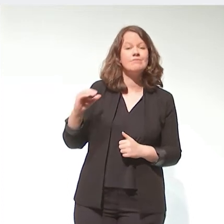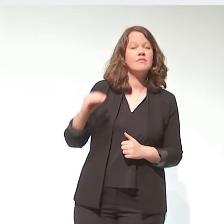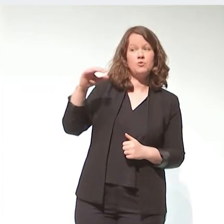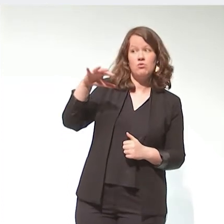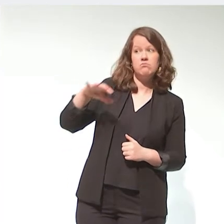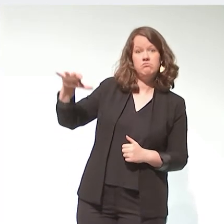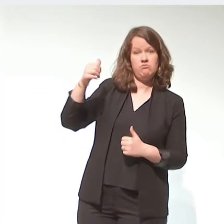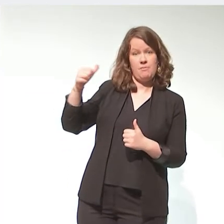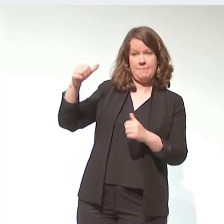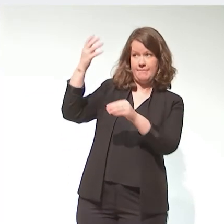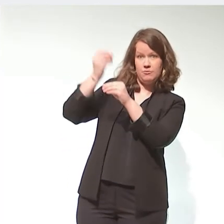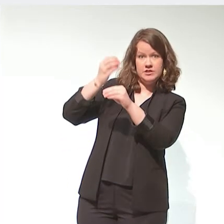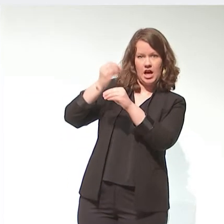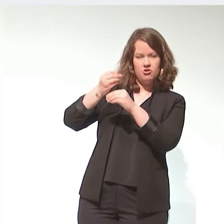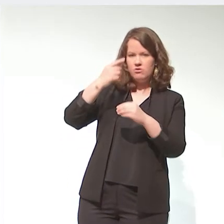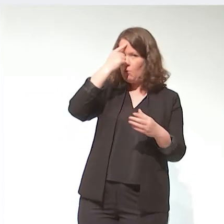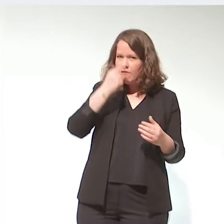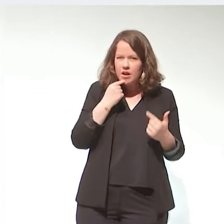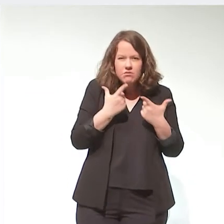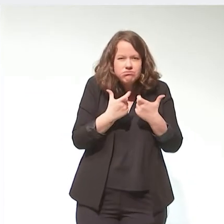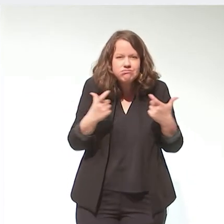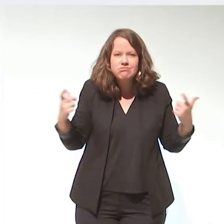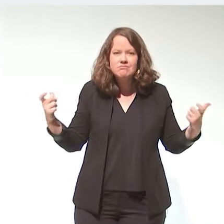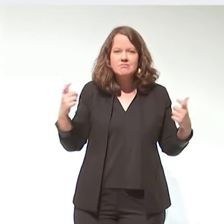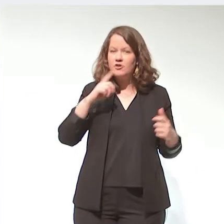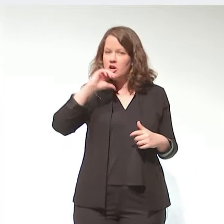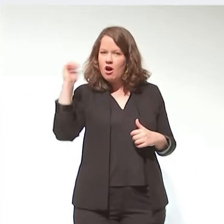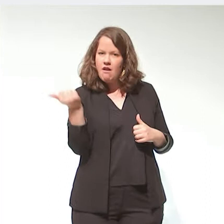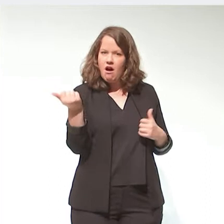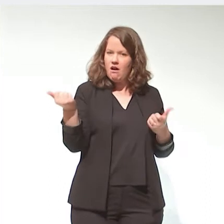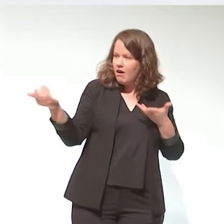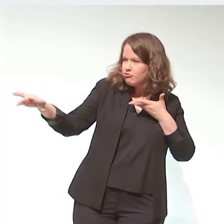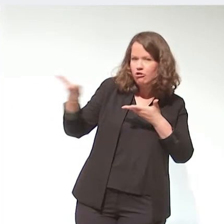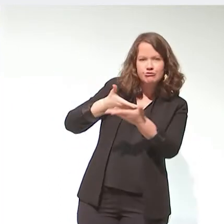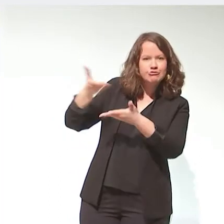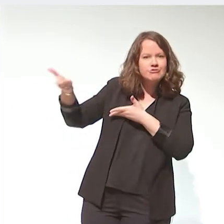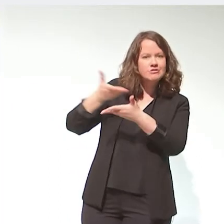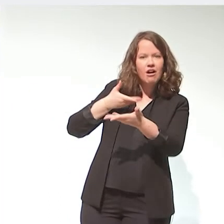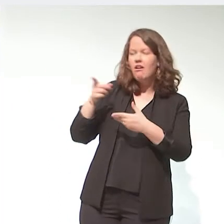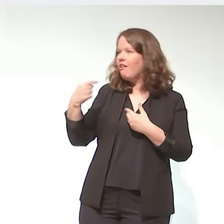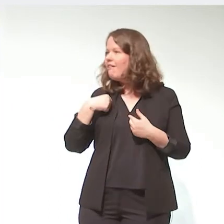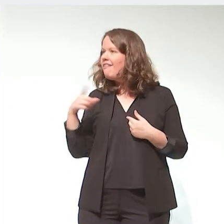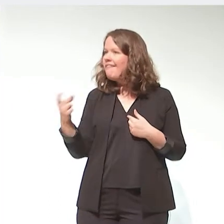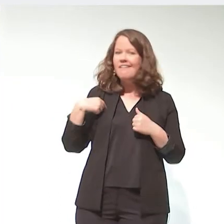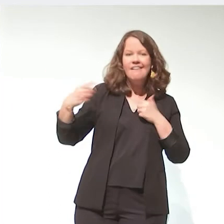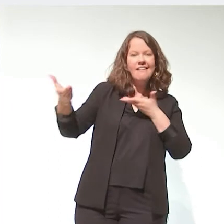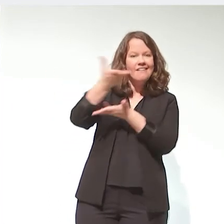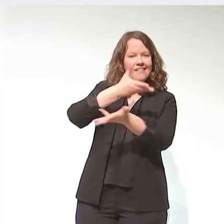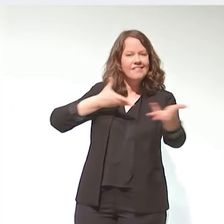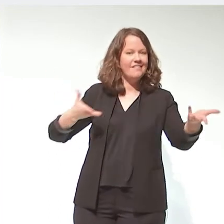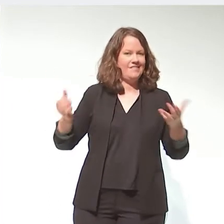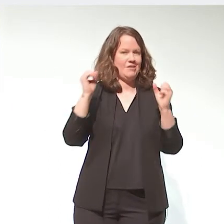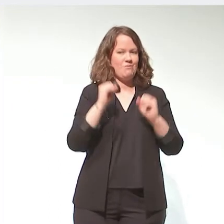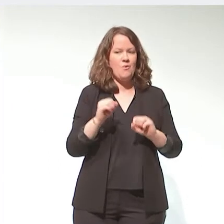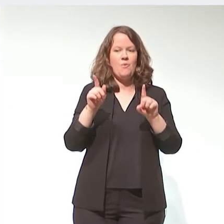for mutual and shared learning, therefore also combating the social isolation of disadvantaged groups. And that